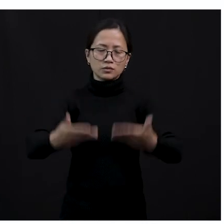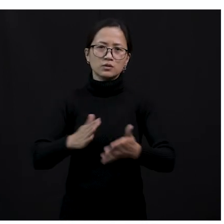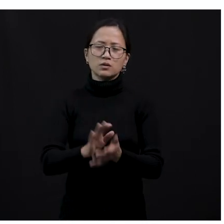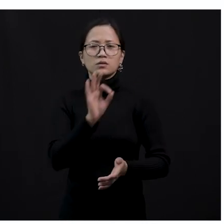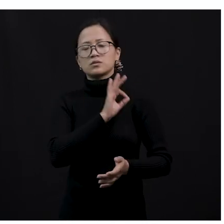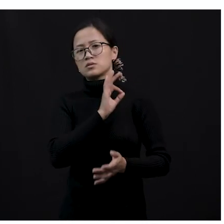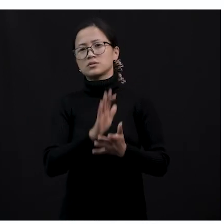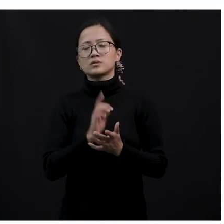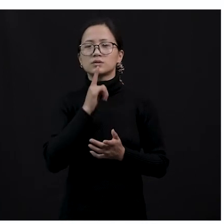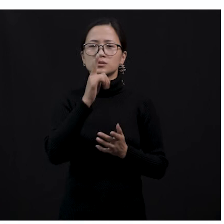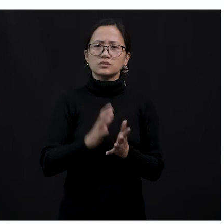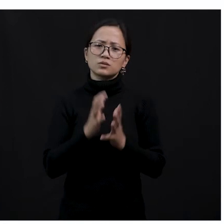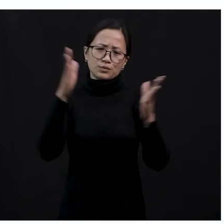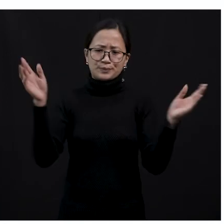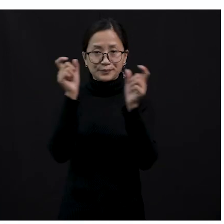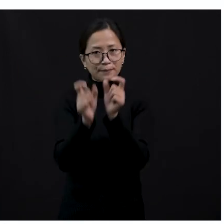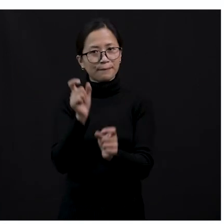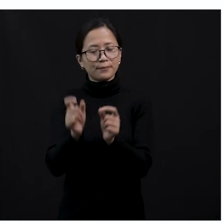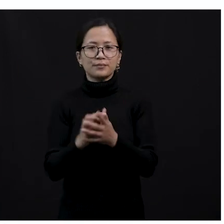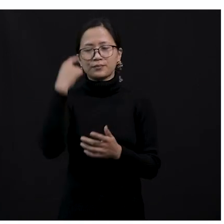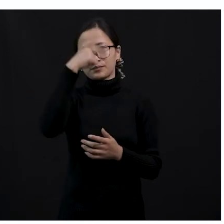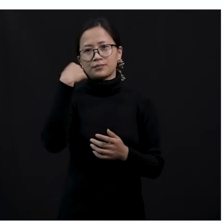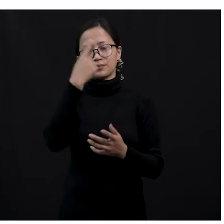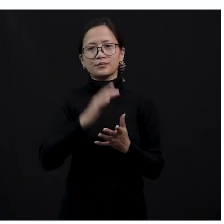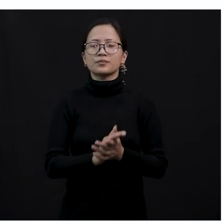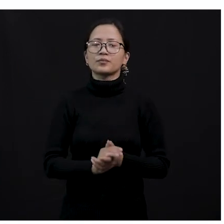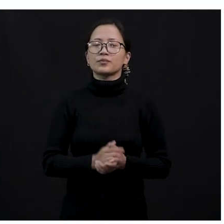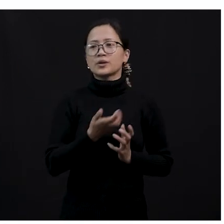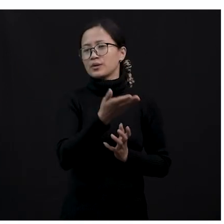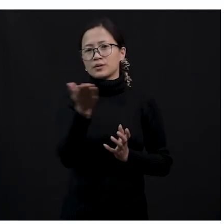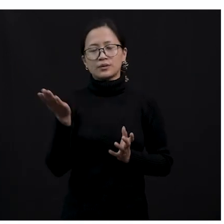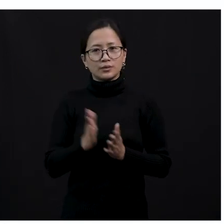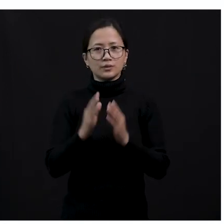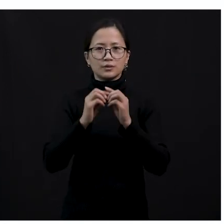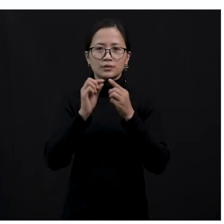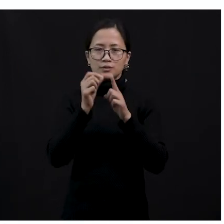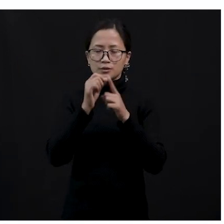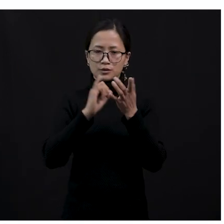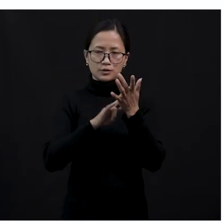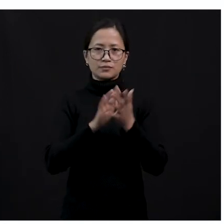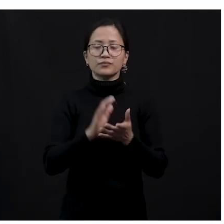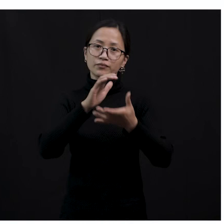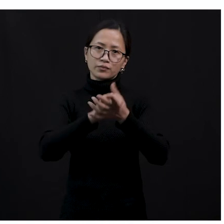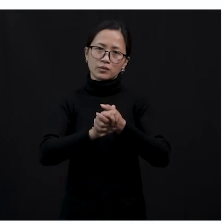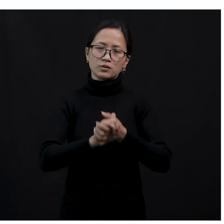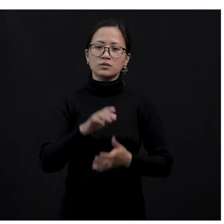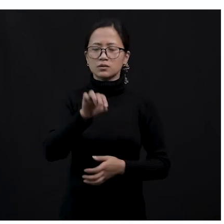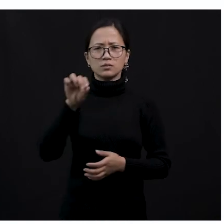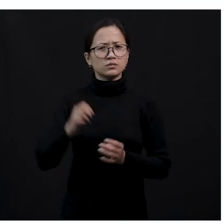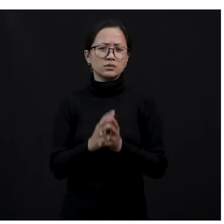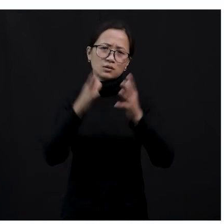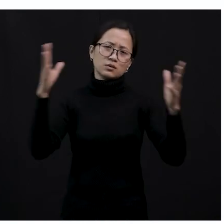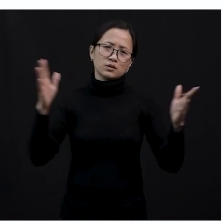interesting. We got introduced to so many people who were his Bipin Babu's friends, and we've collected